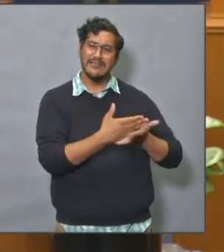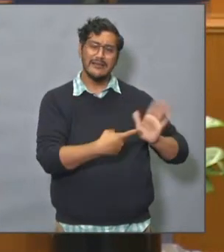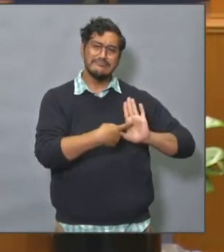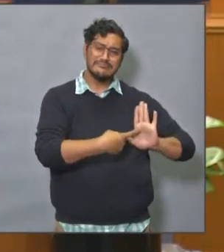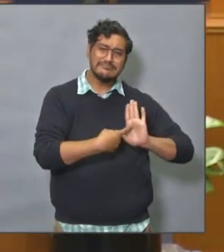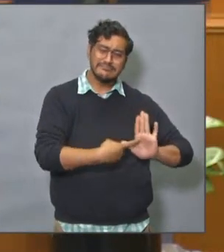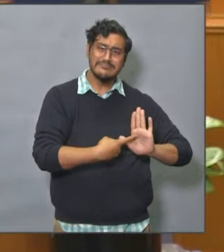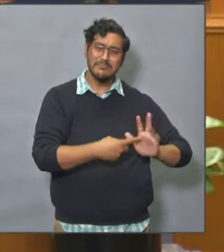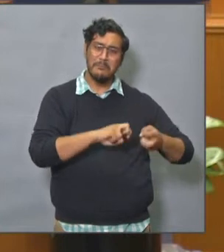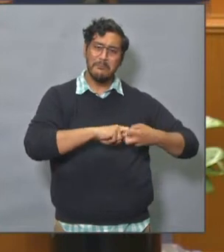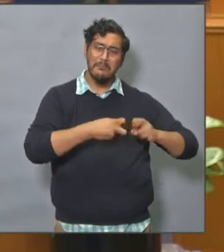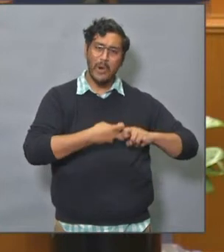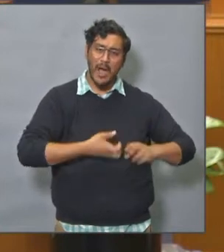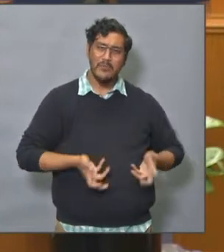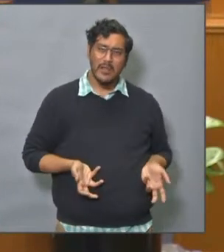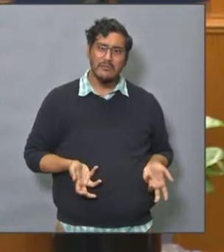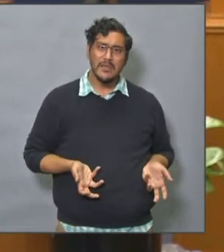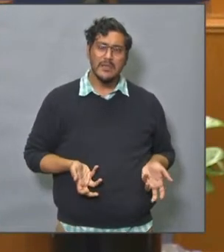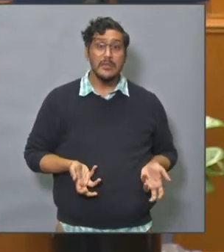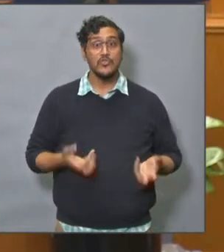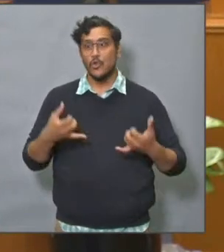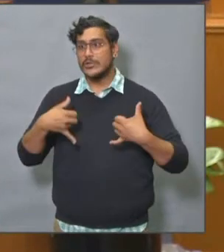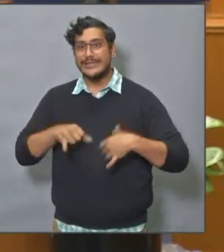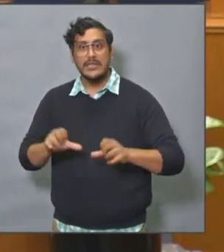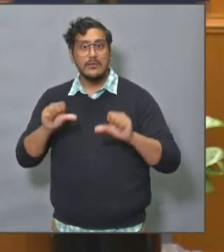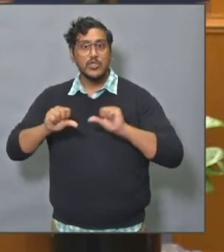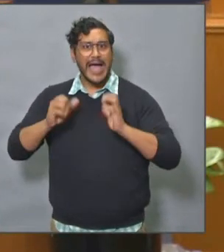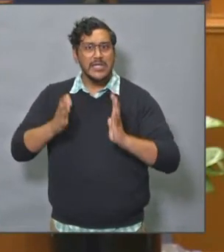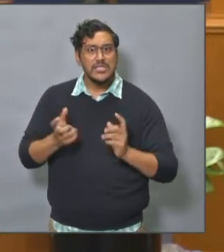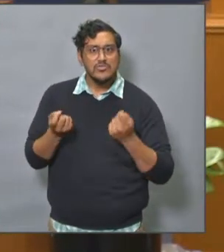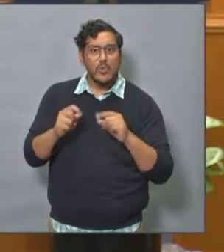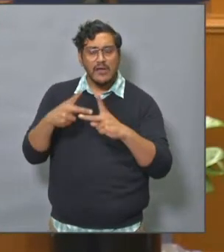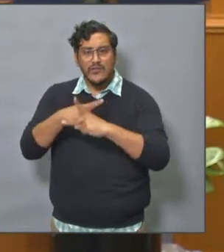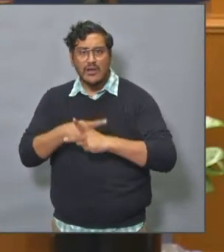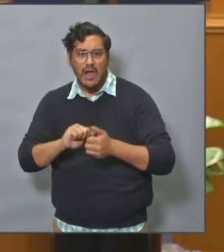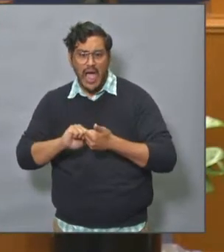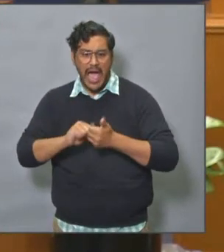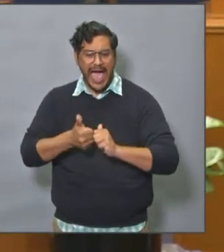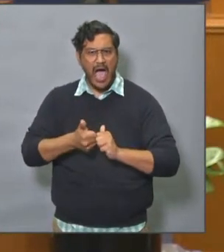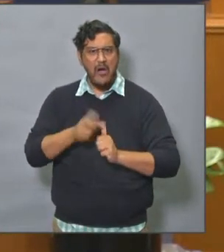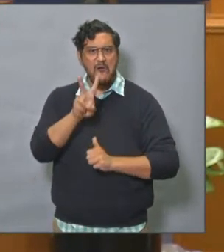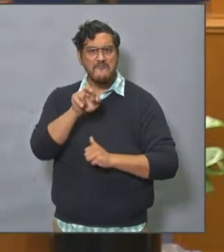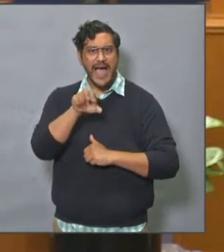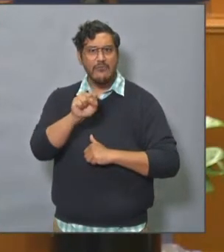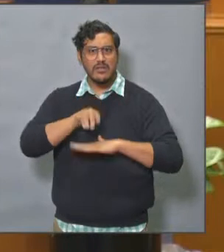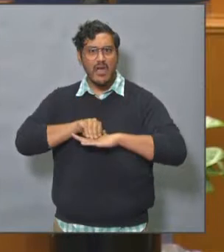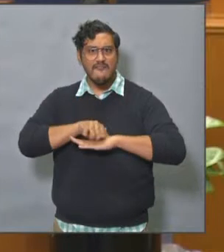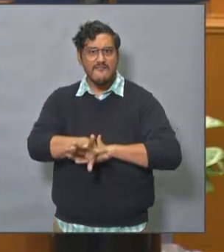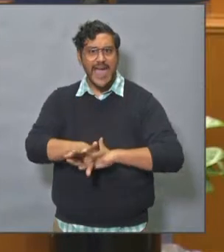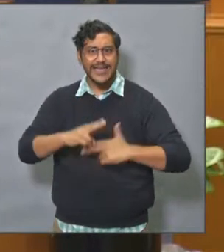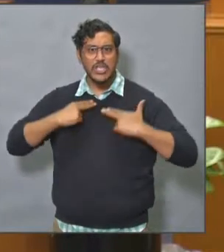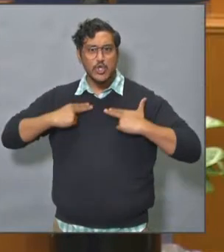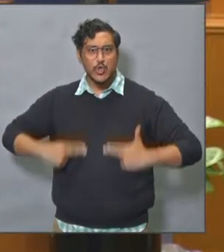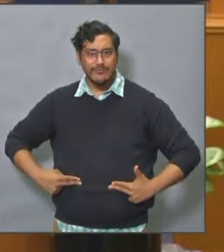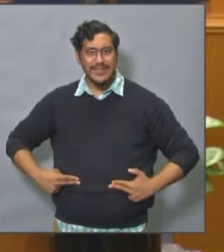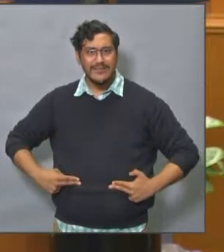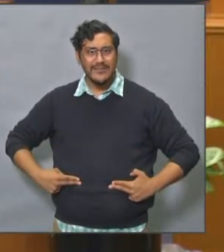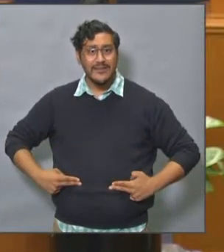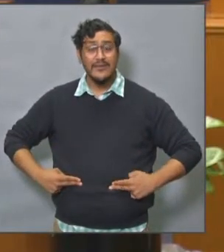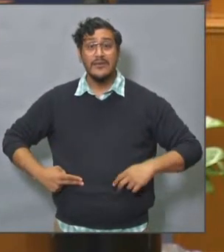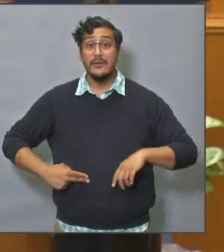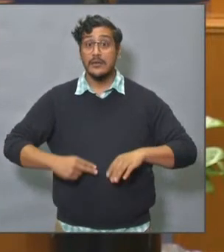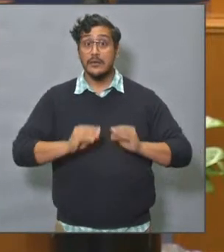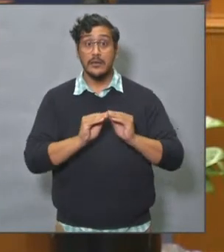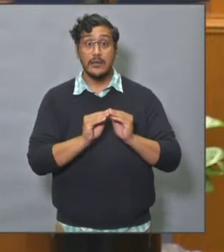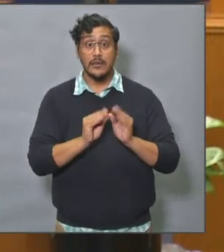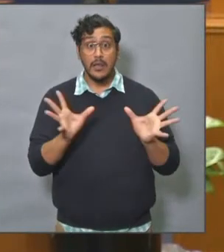better understand how this virus interacts with human beings, I think one thing is clear is that